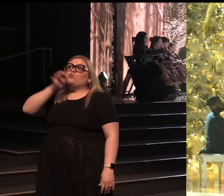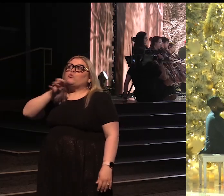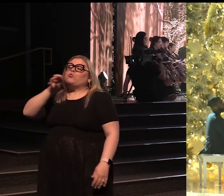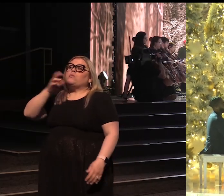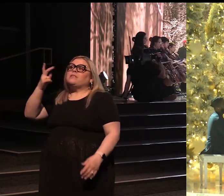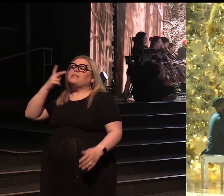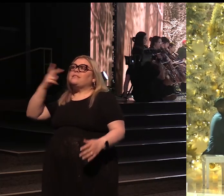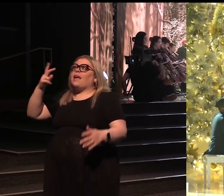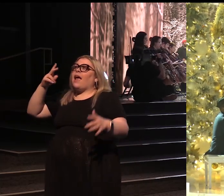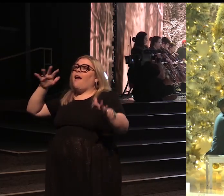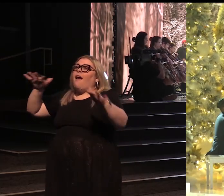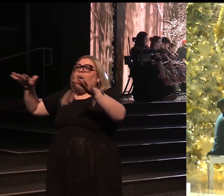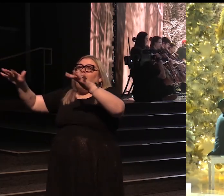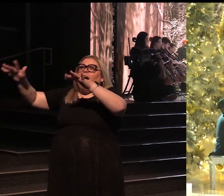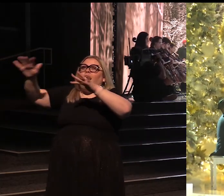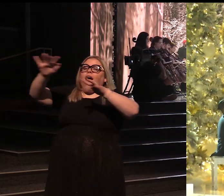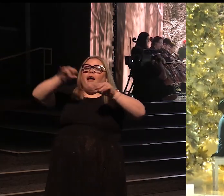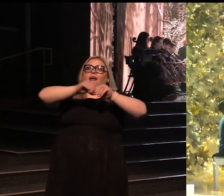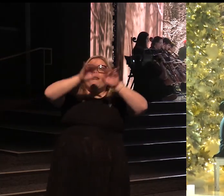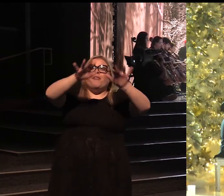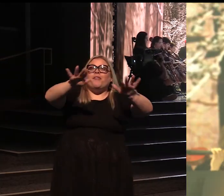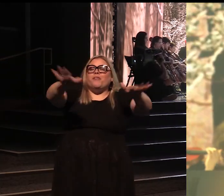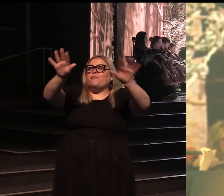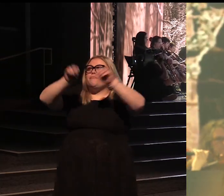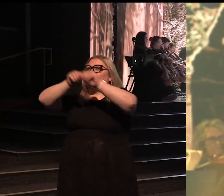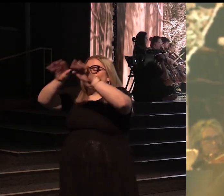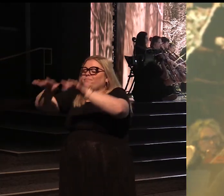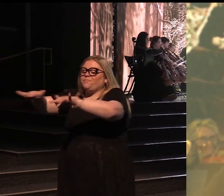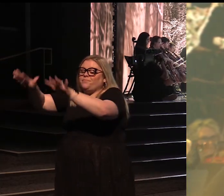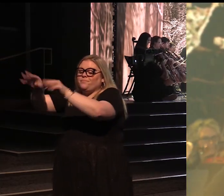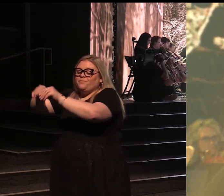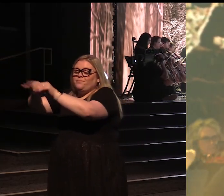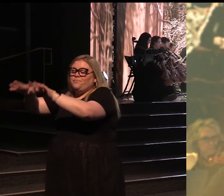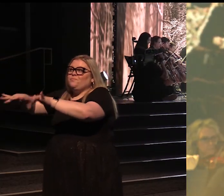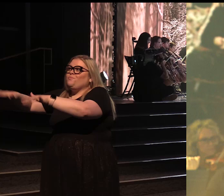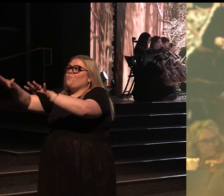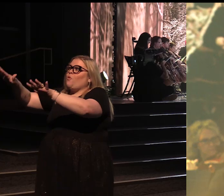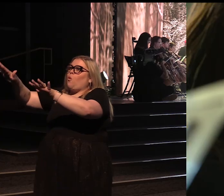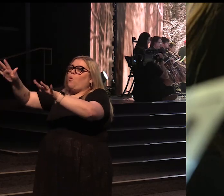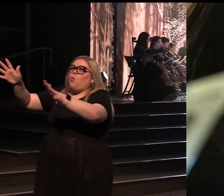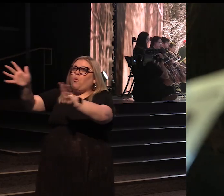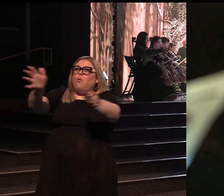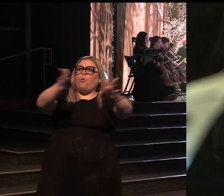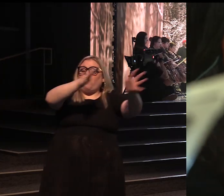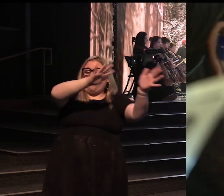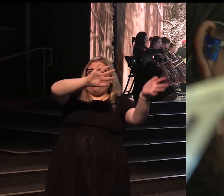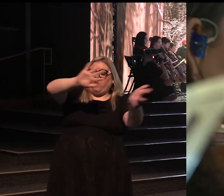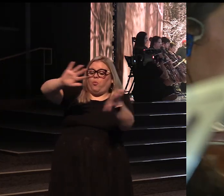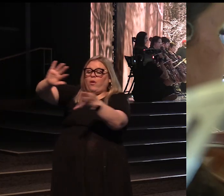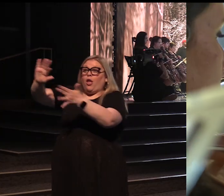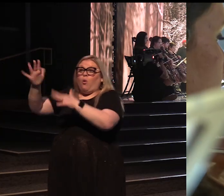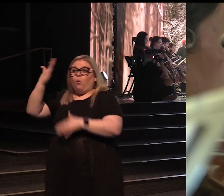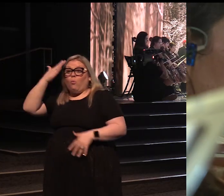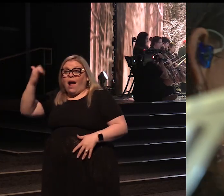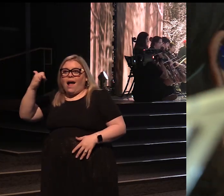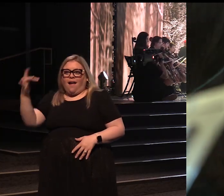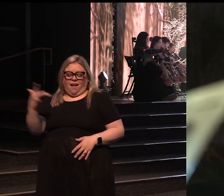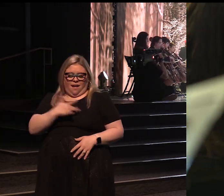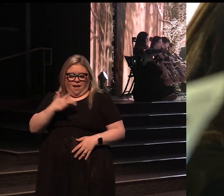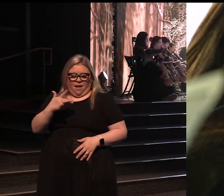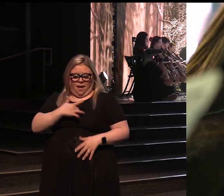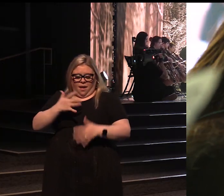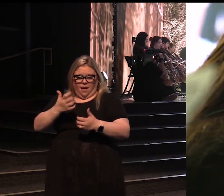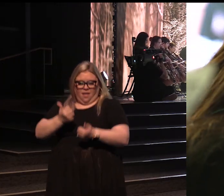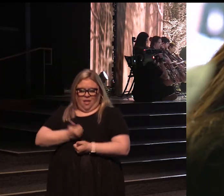and soon the bells will start. And the thing that will make them ring is